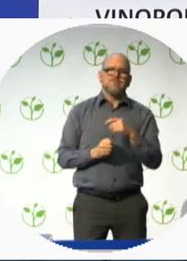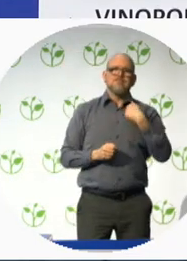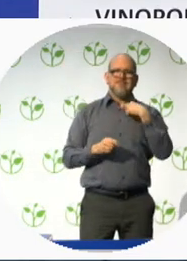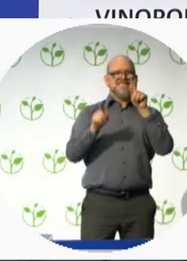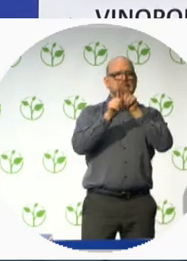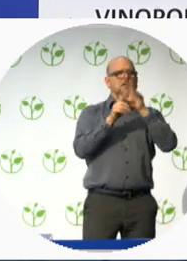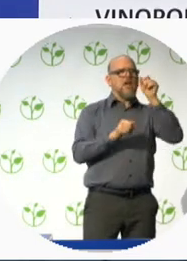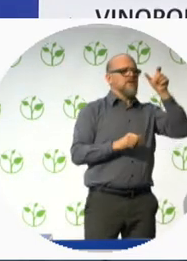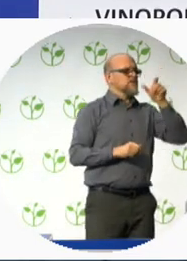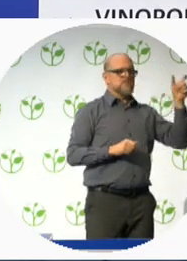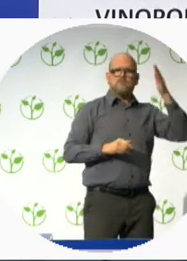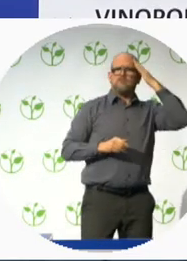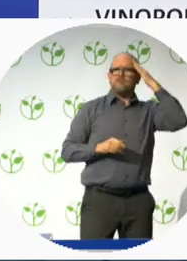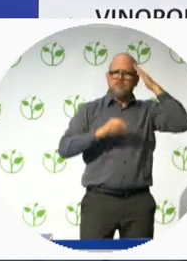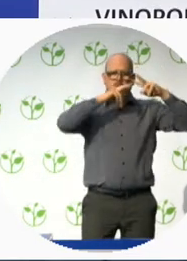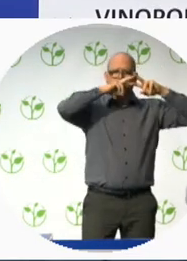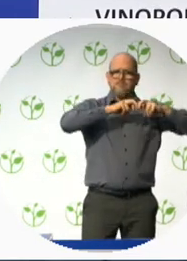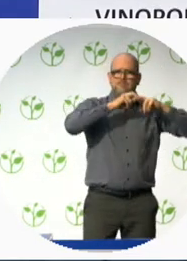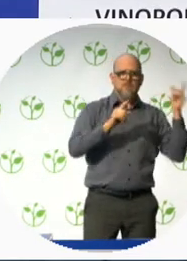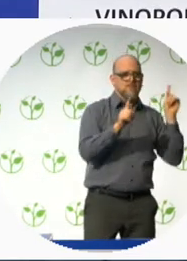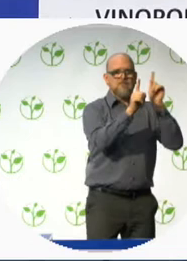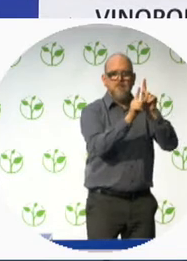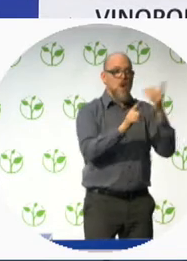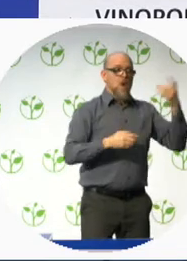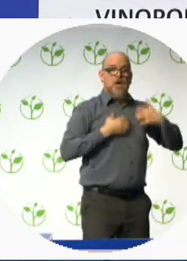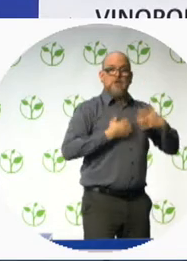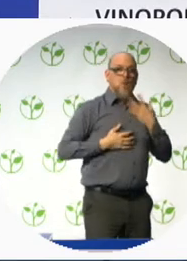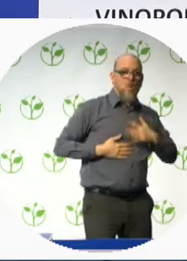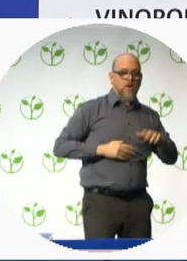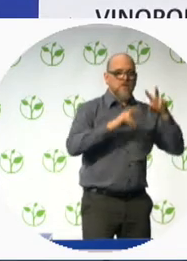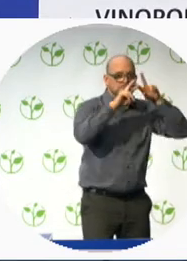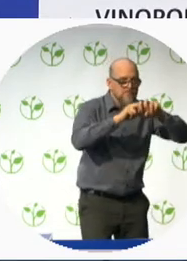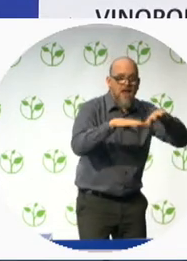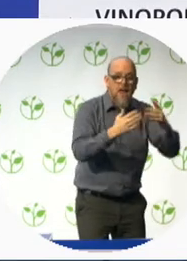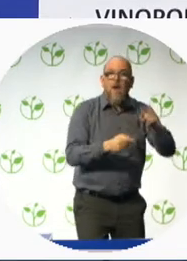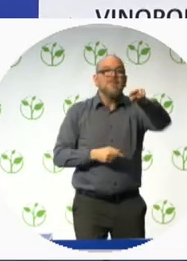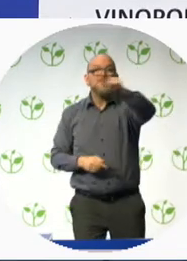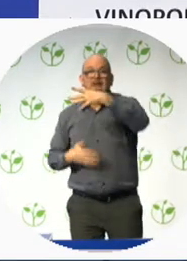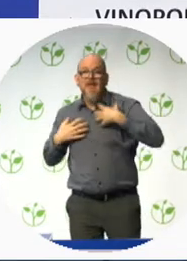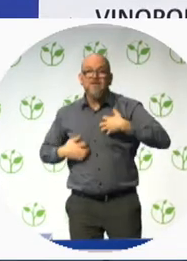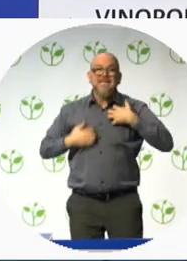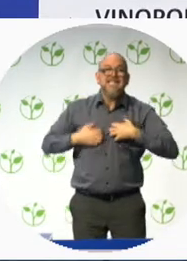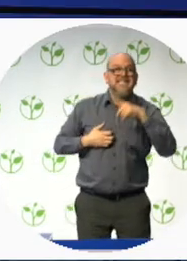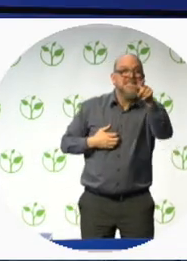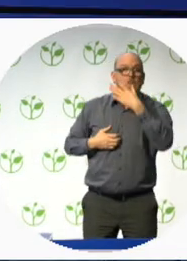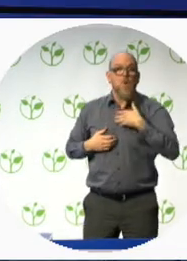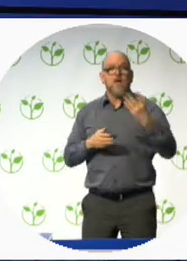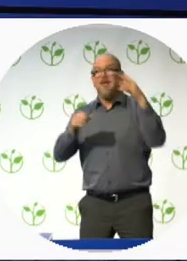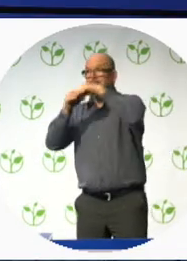anything we've been doing in the past or how what we're doing can be replicated in your countries, there's my contact.